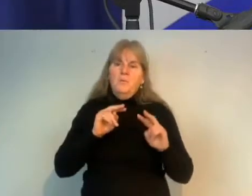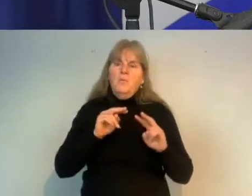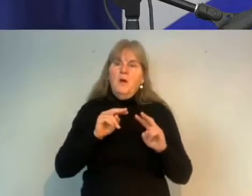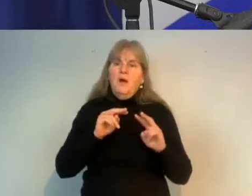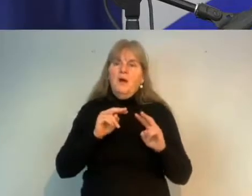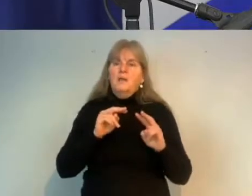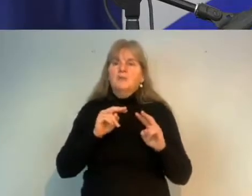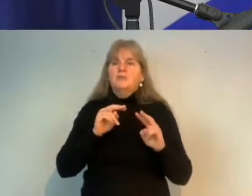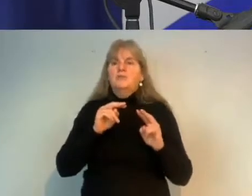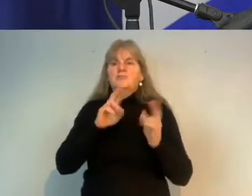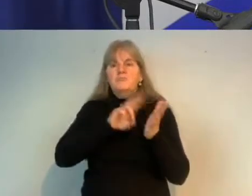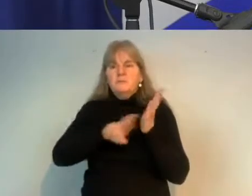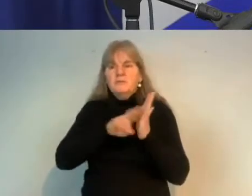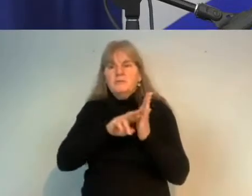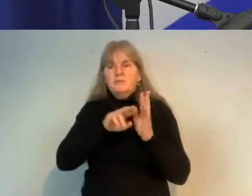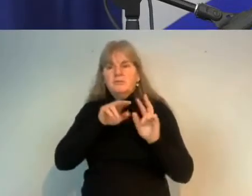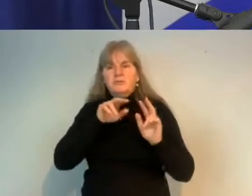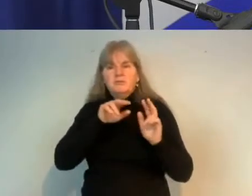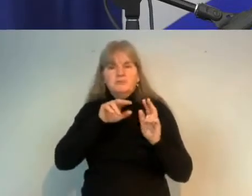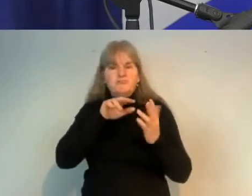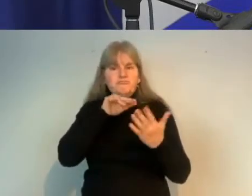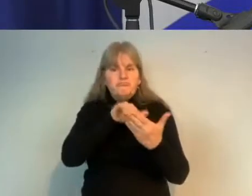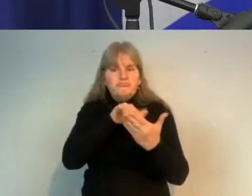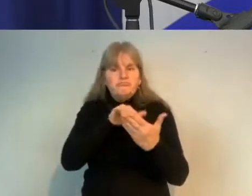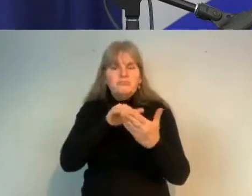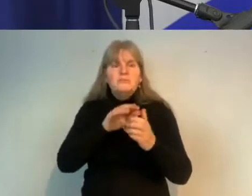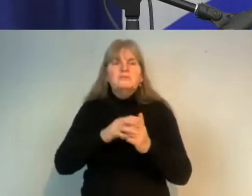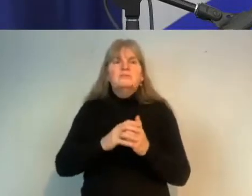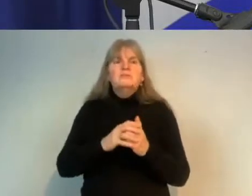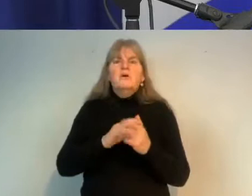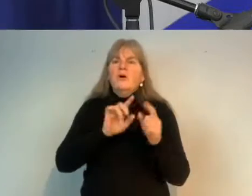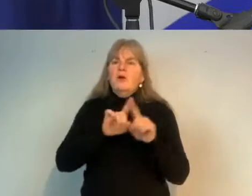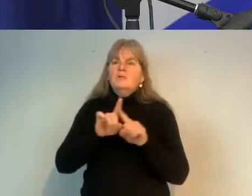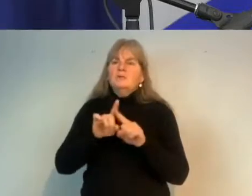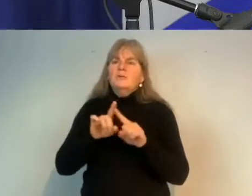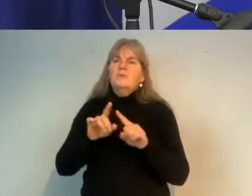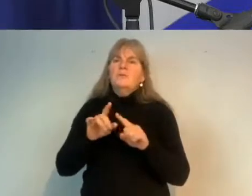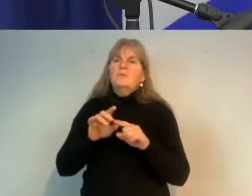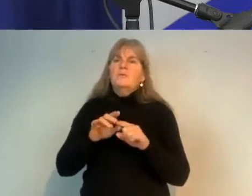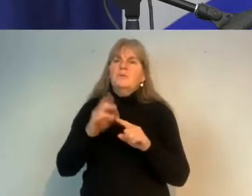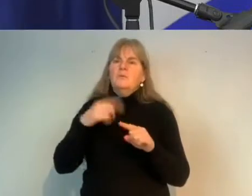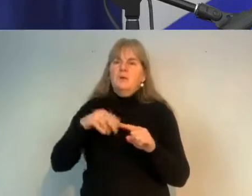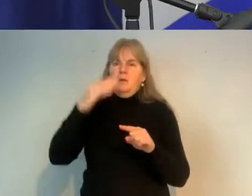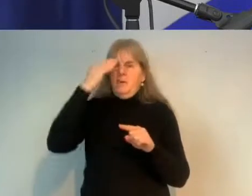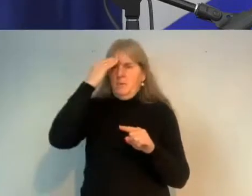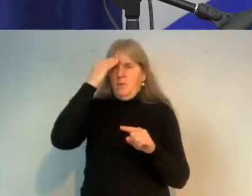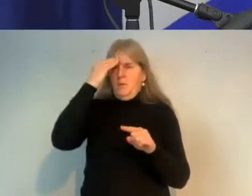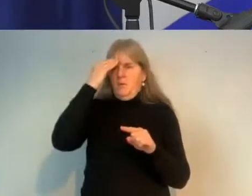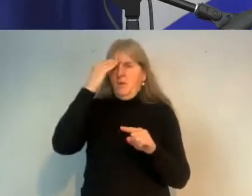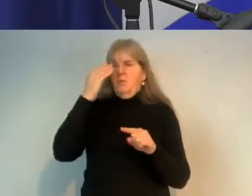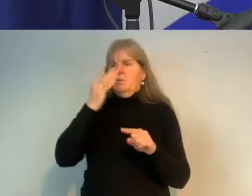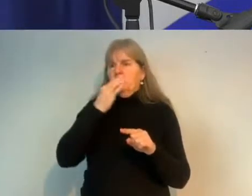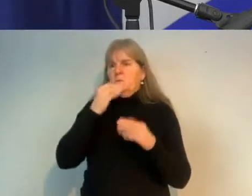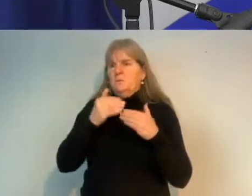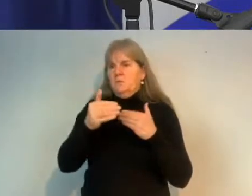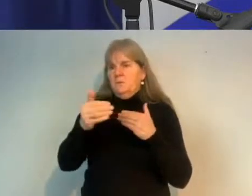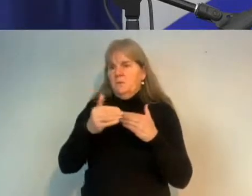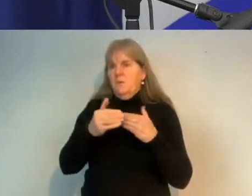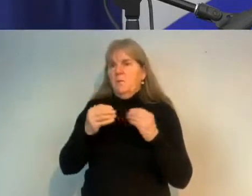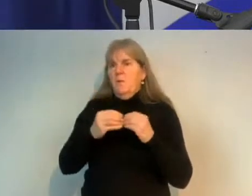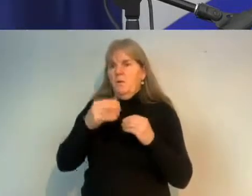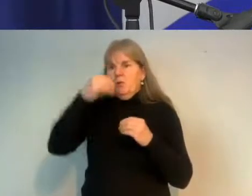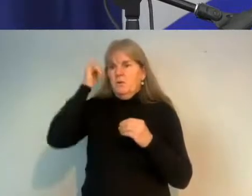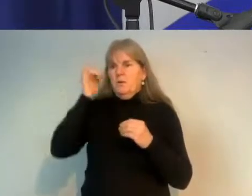time. We also know that there is a time not too far away where even more Yukoners have strong